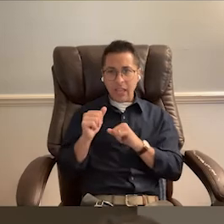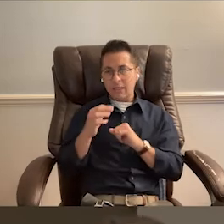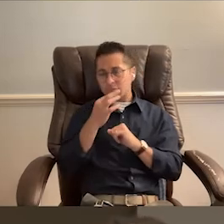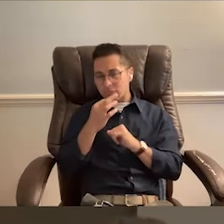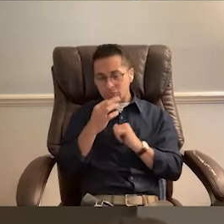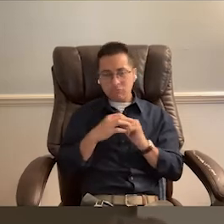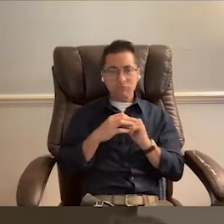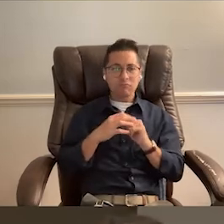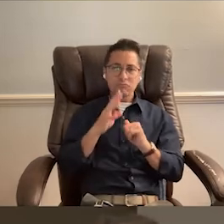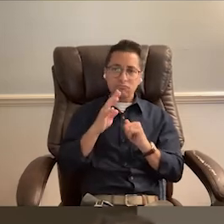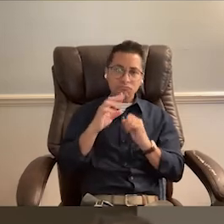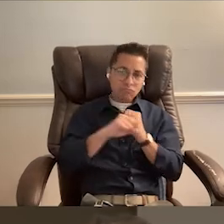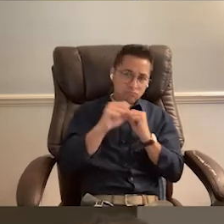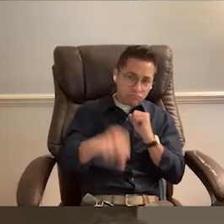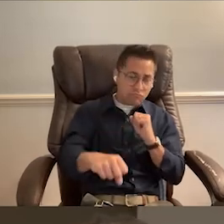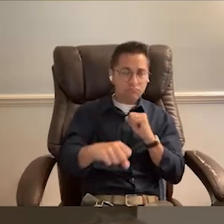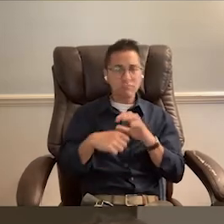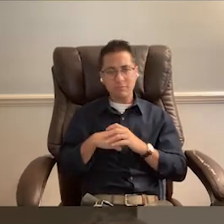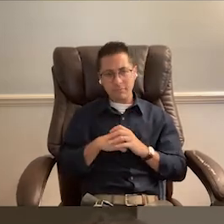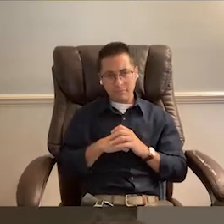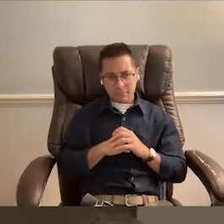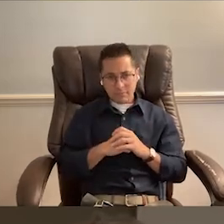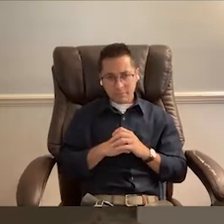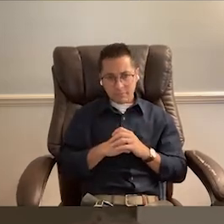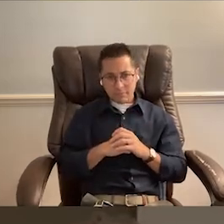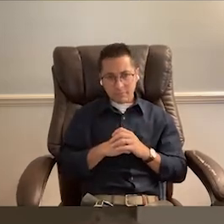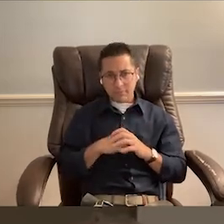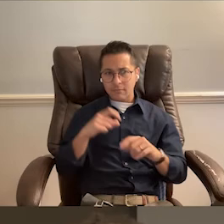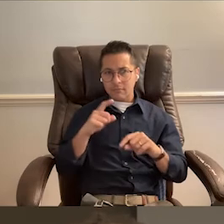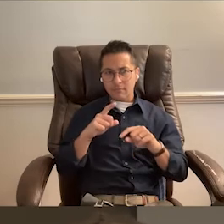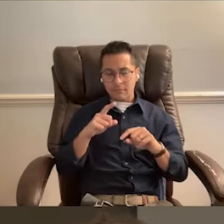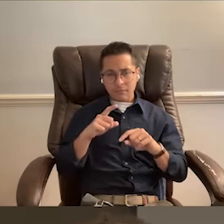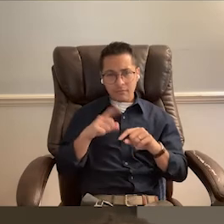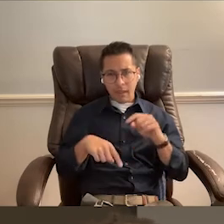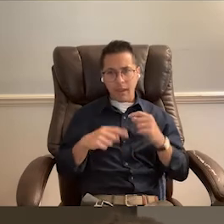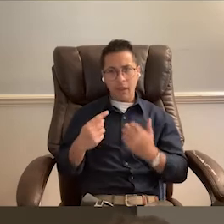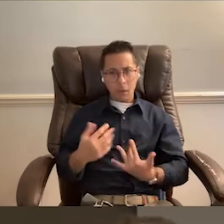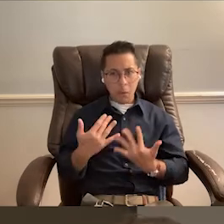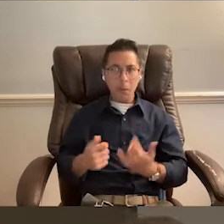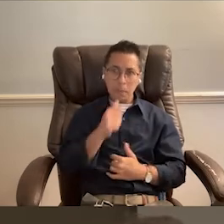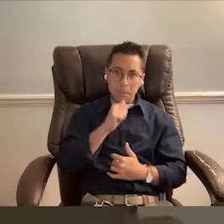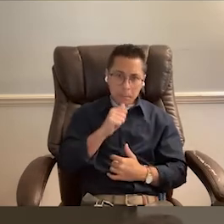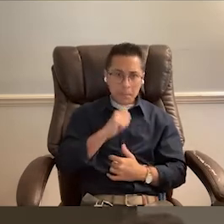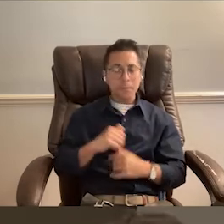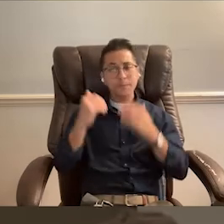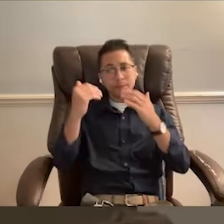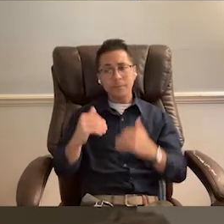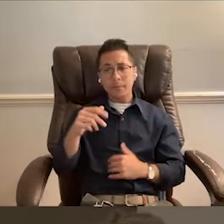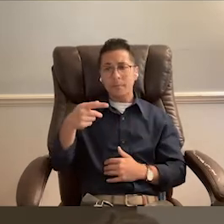hyperactivity behavior is fidgeting, leaving seats when shouldn't, runs or climbs, talk excessively, has trouble waiting turn,